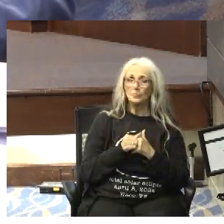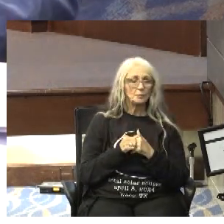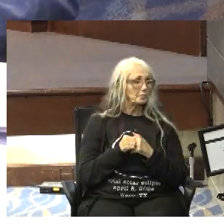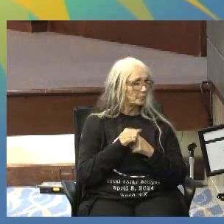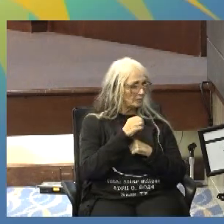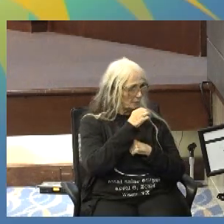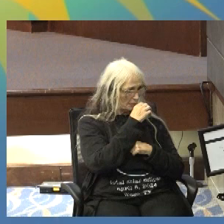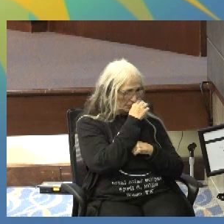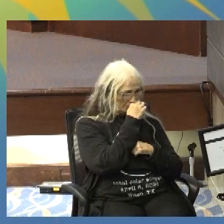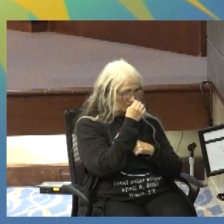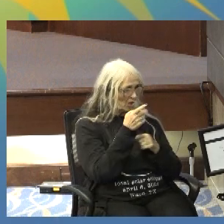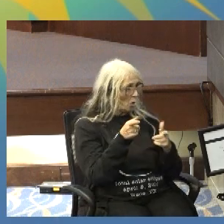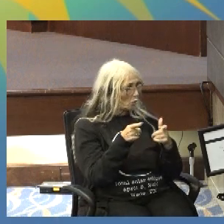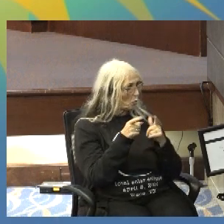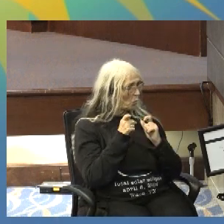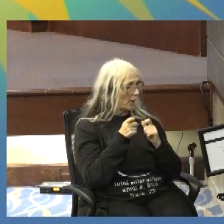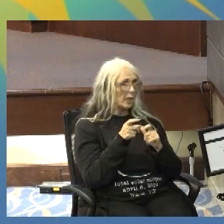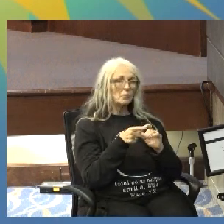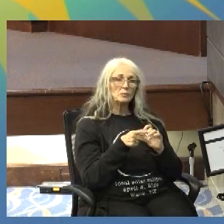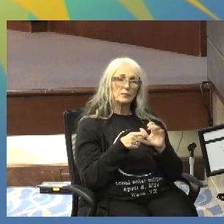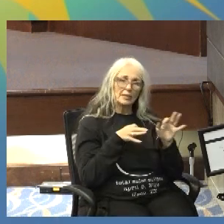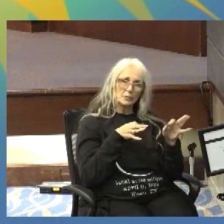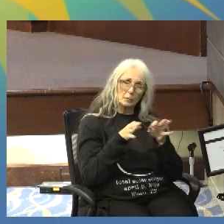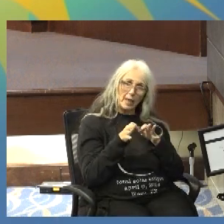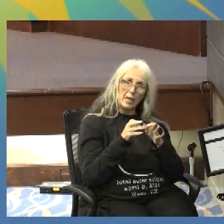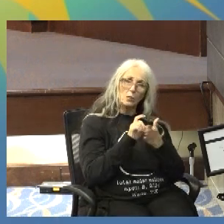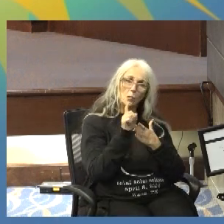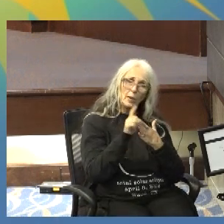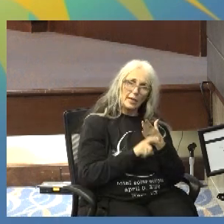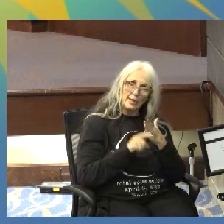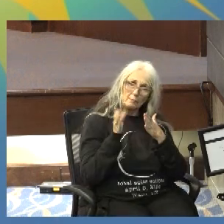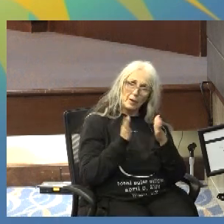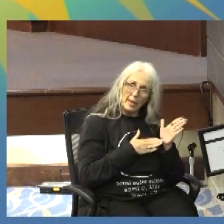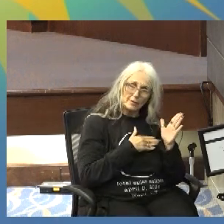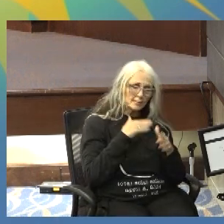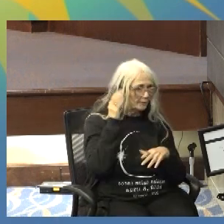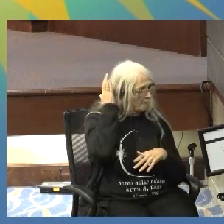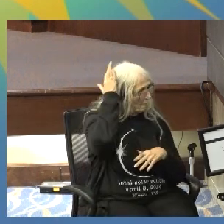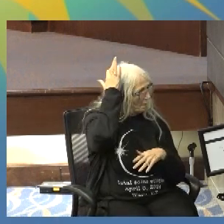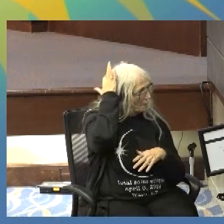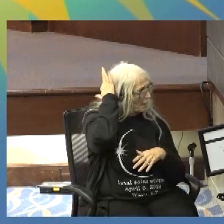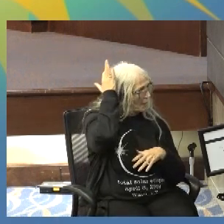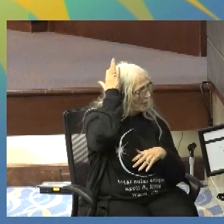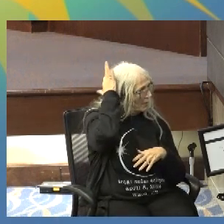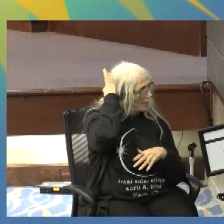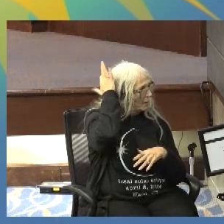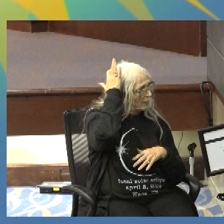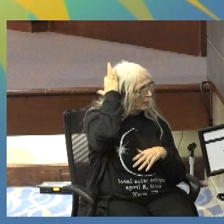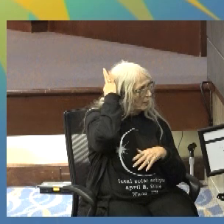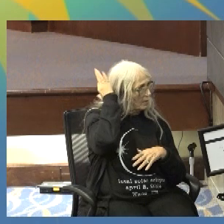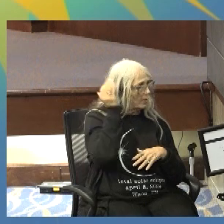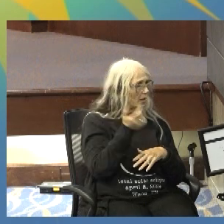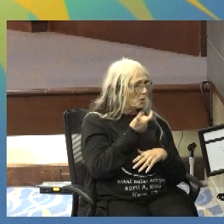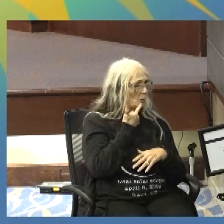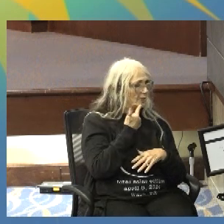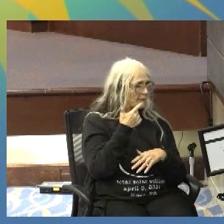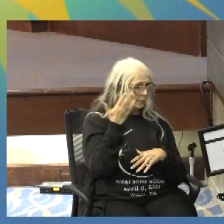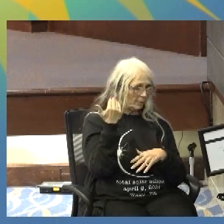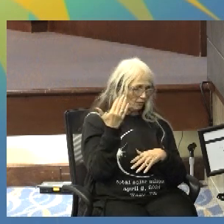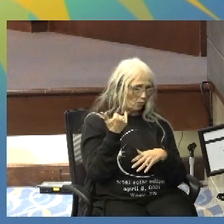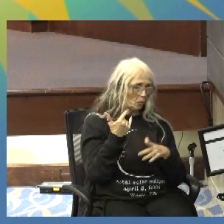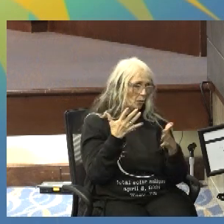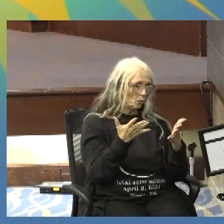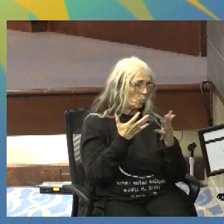and give a quick preview of our weekend event strategy. And as we mentioned,